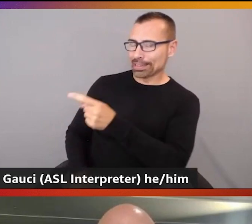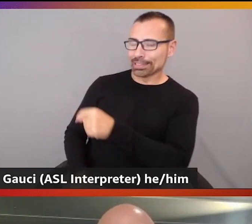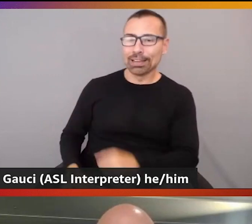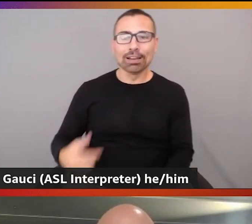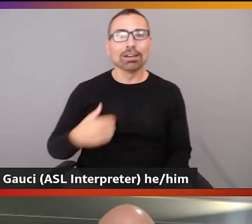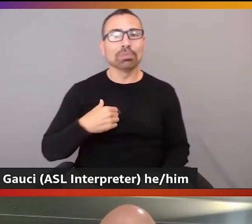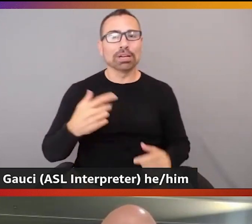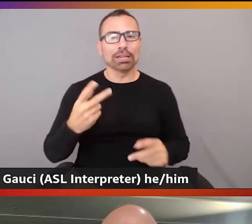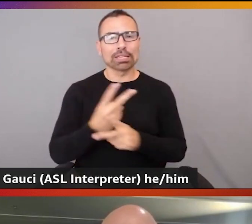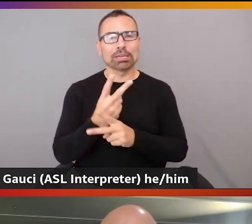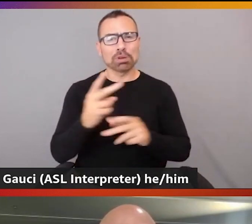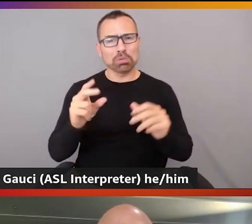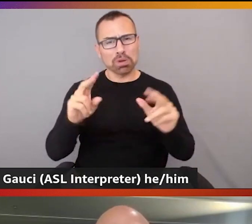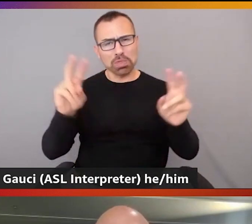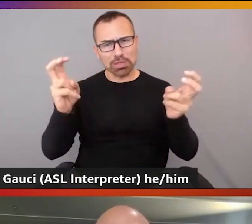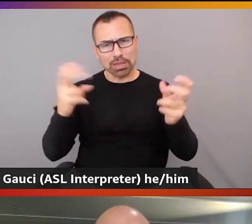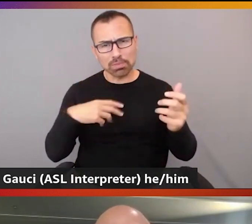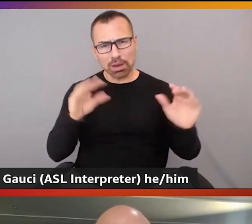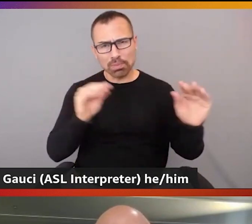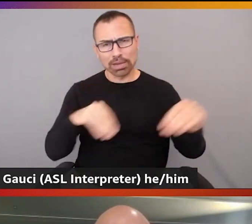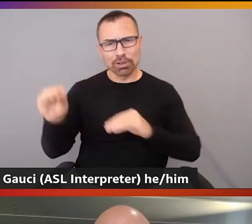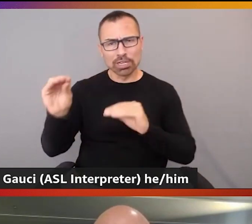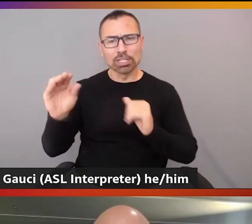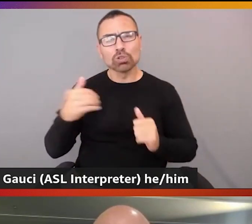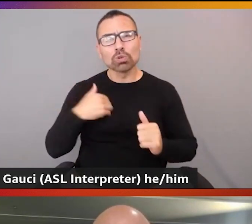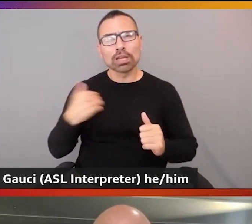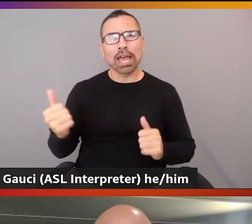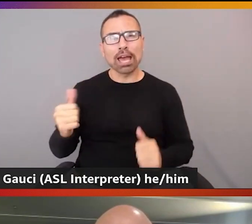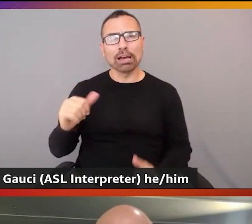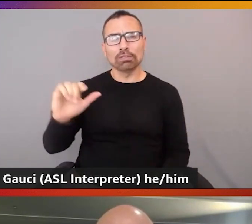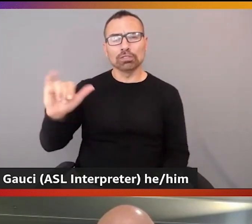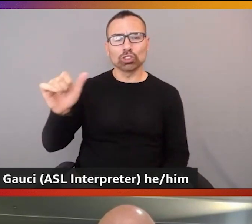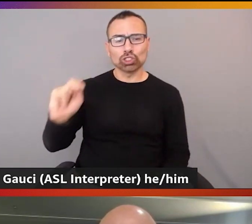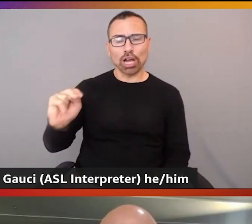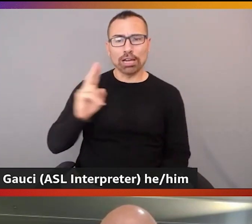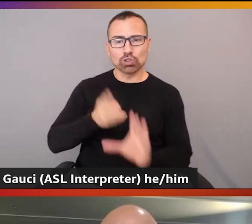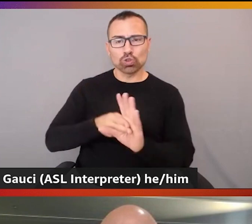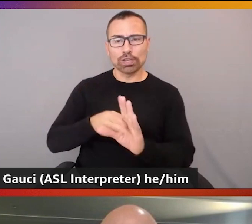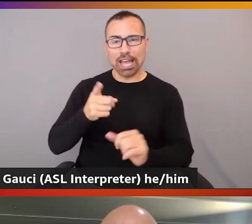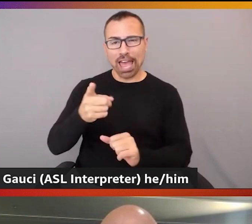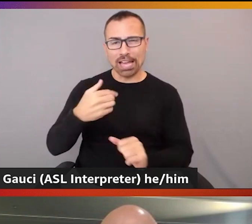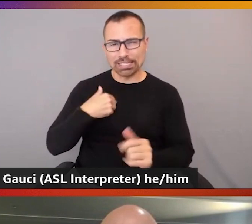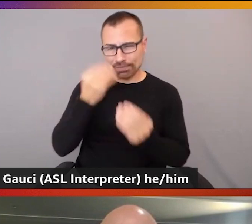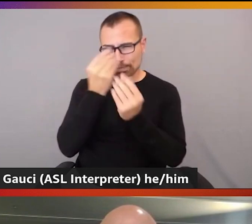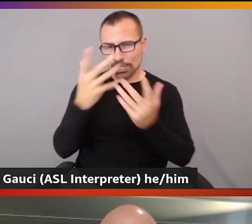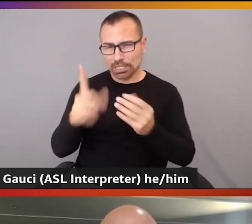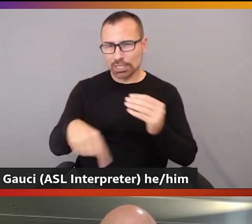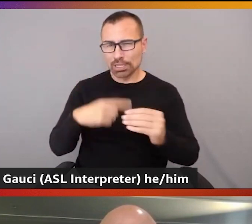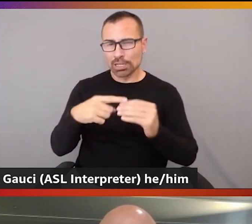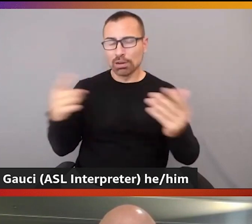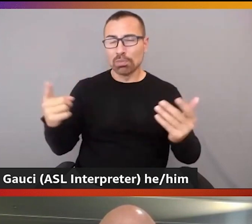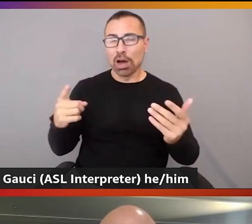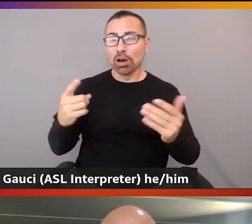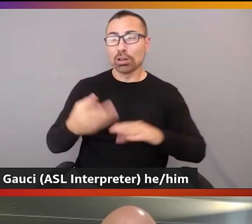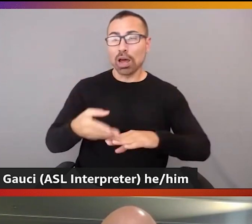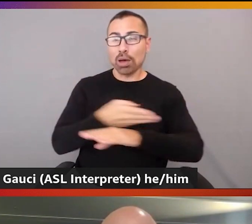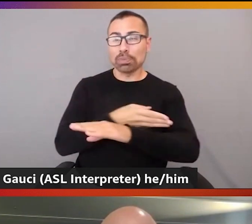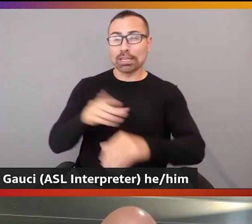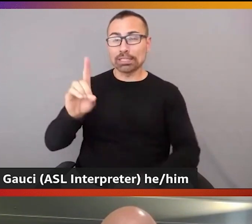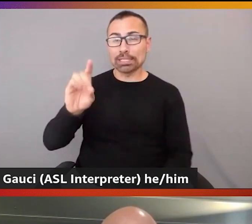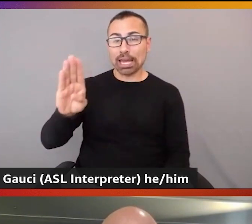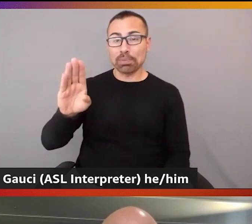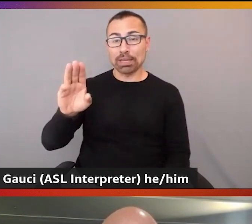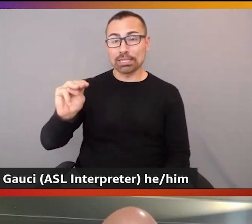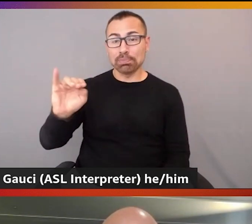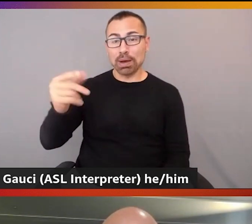some migrations, we've got John joining us, who's got some incredible information about some updates to the database migration. Right,